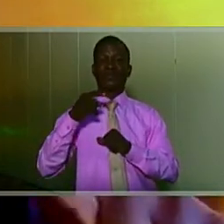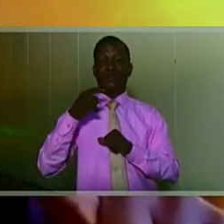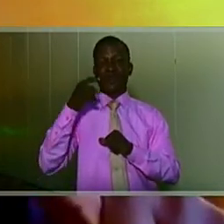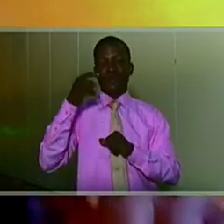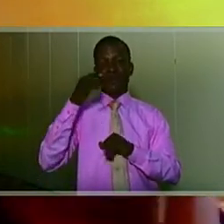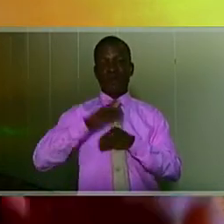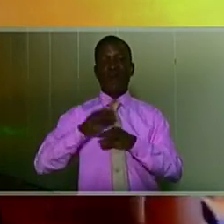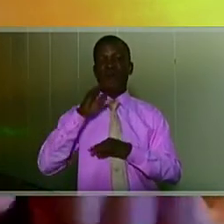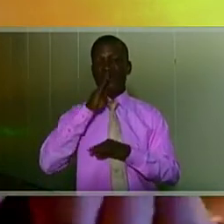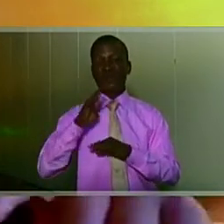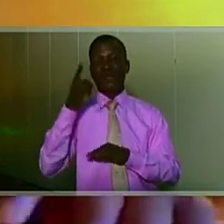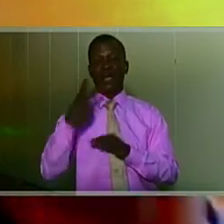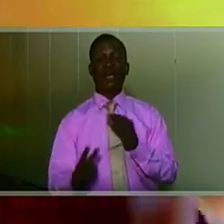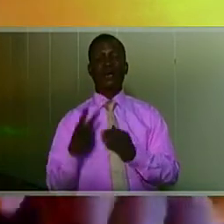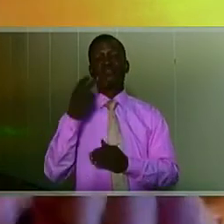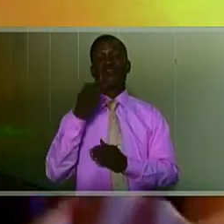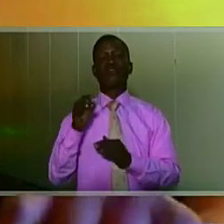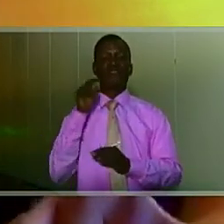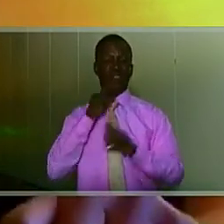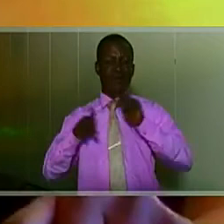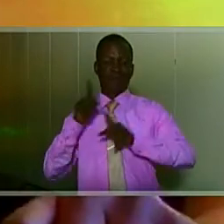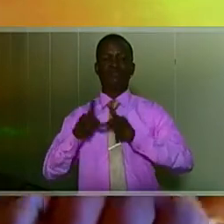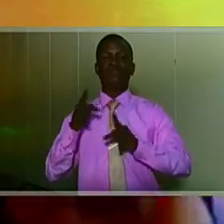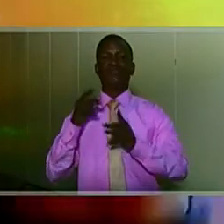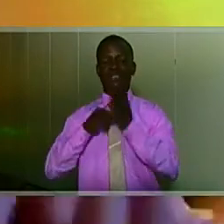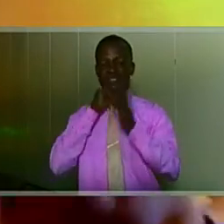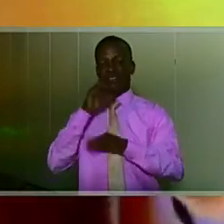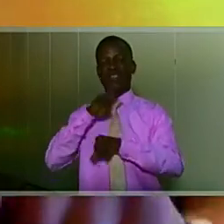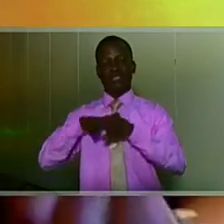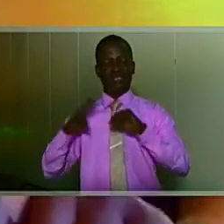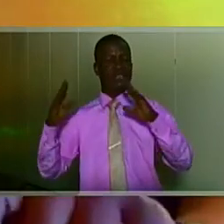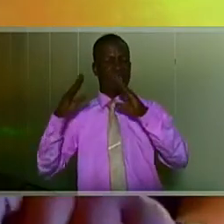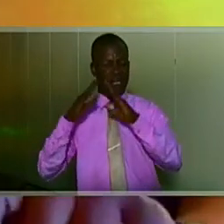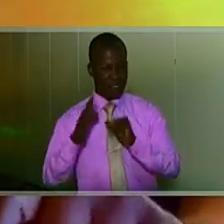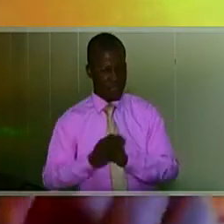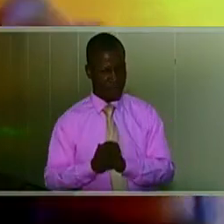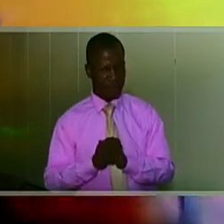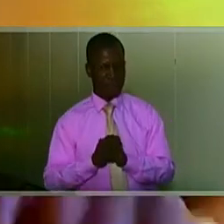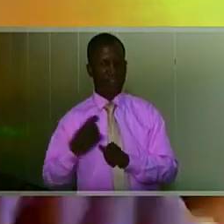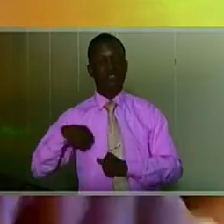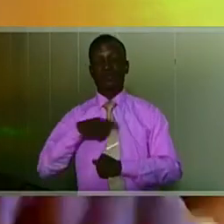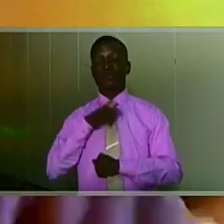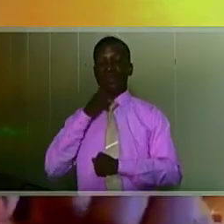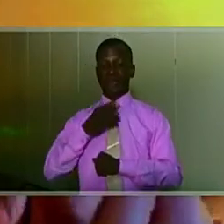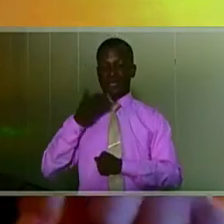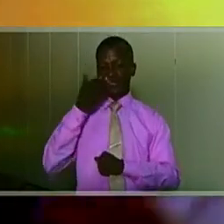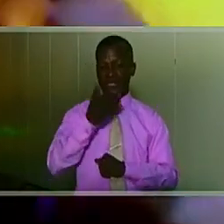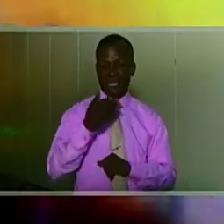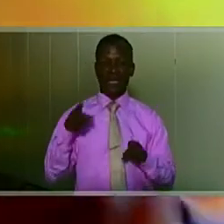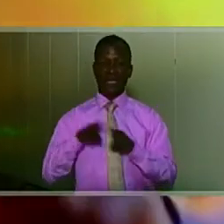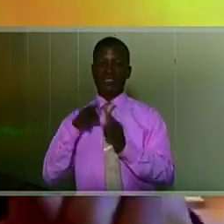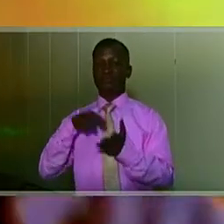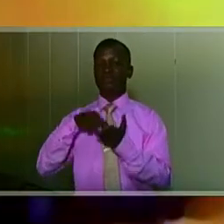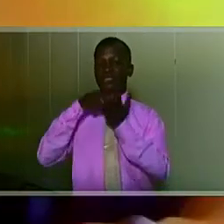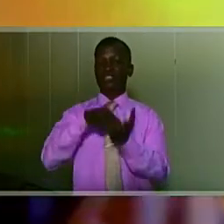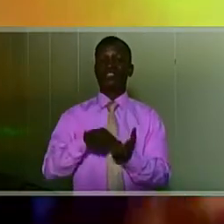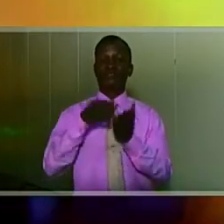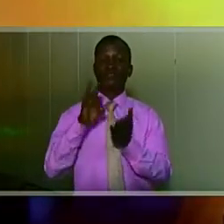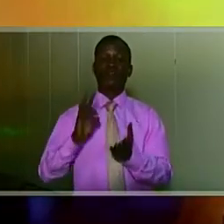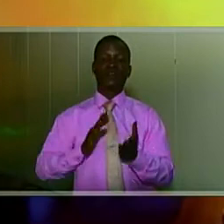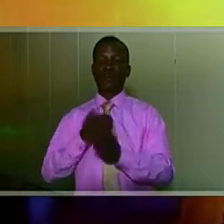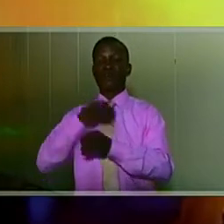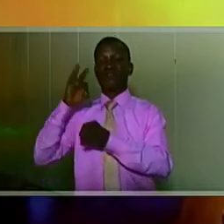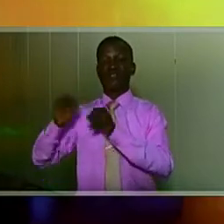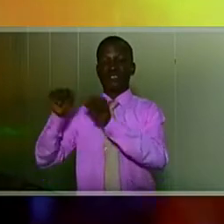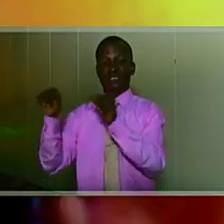National Assembly. We are not there as Senator Atibola Bashiru or Honorable Benjamin Kalu. We are there as representative of constituencies that